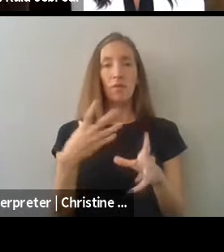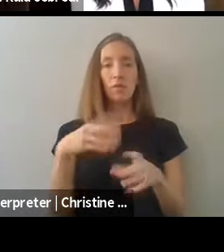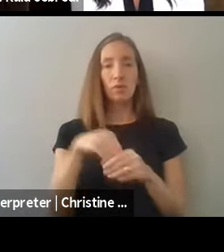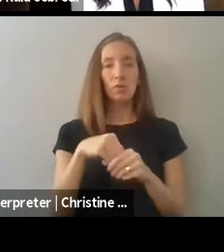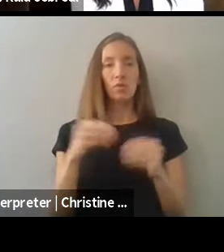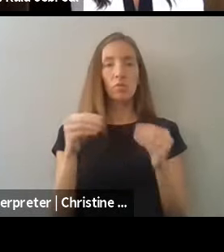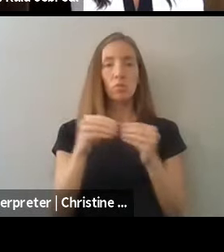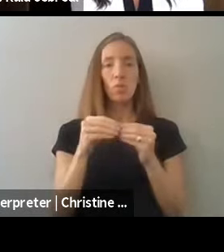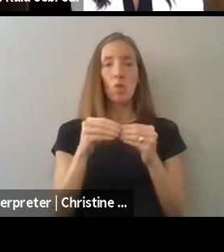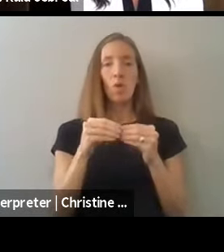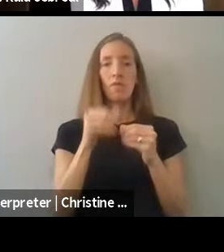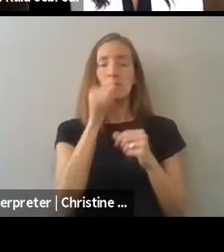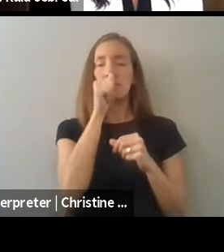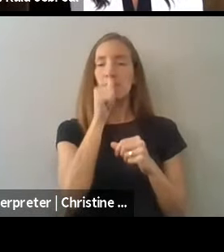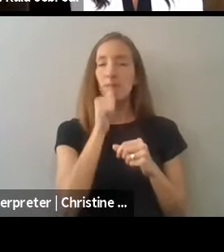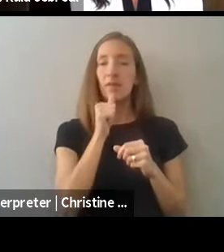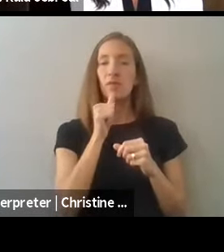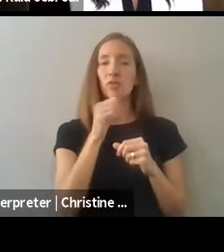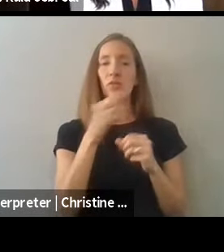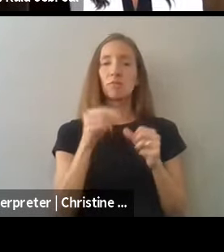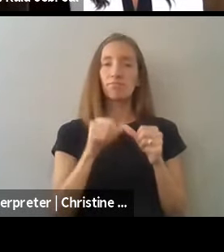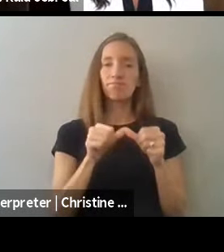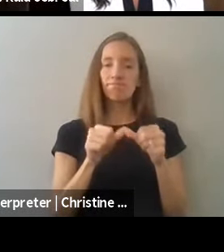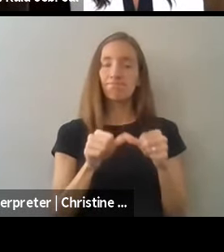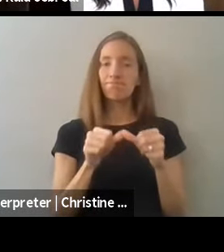in processes that with